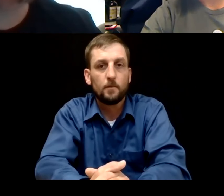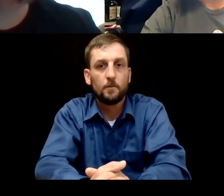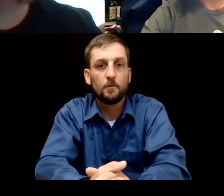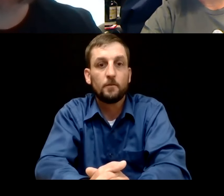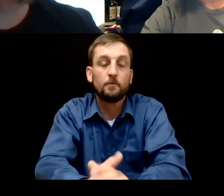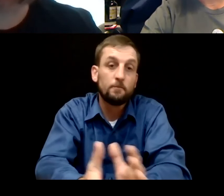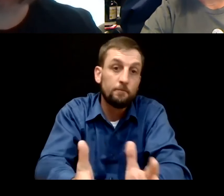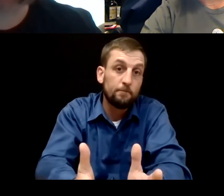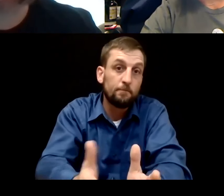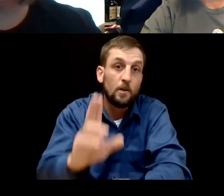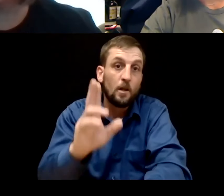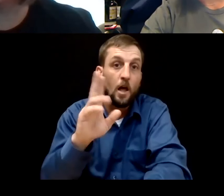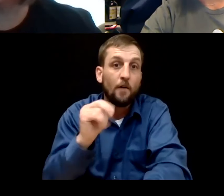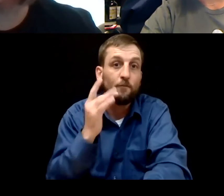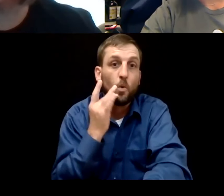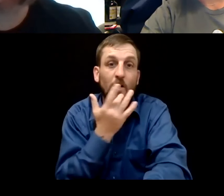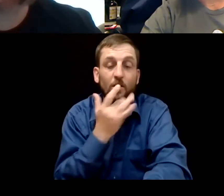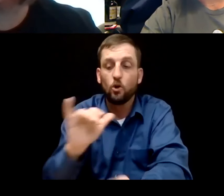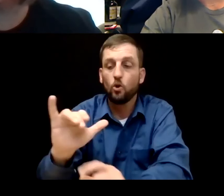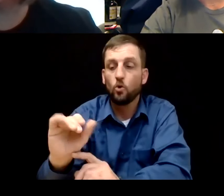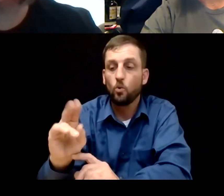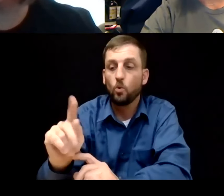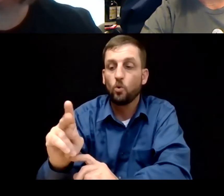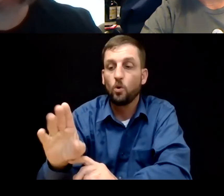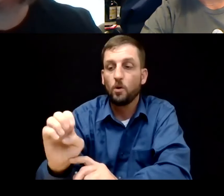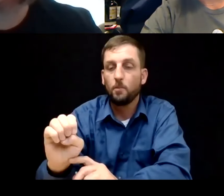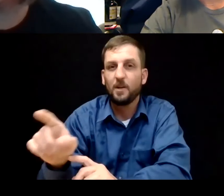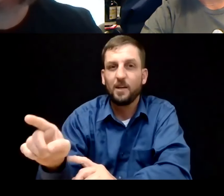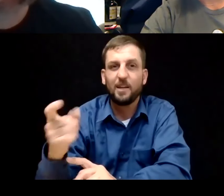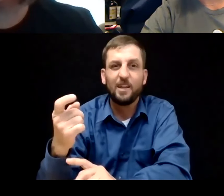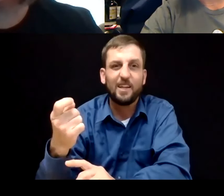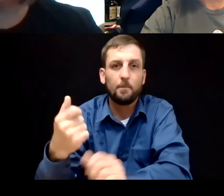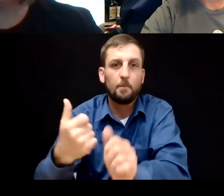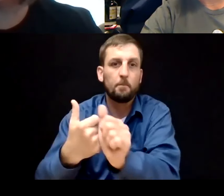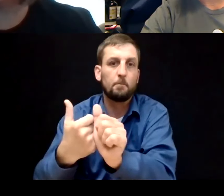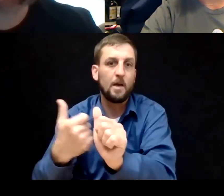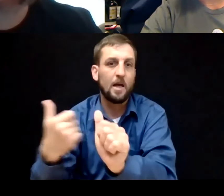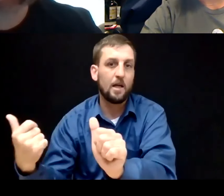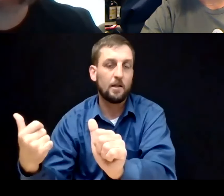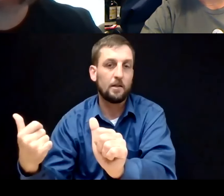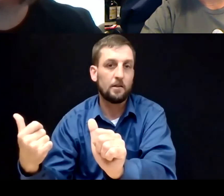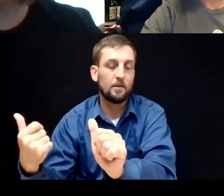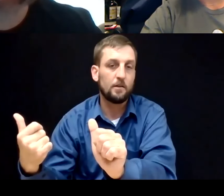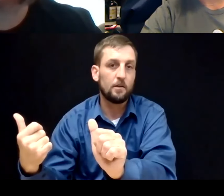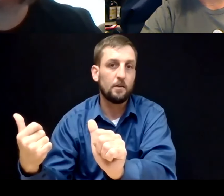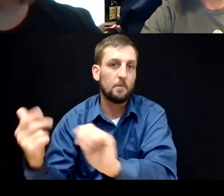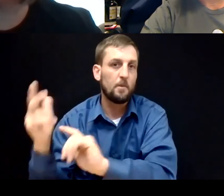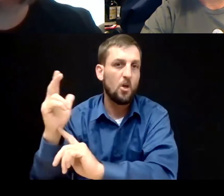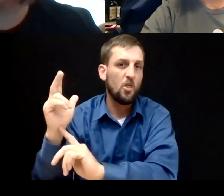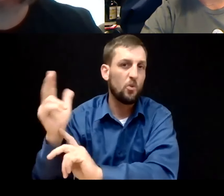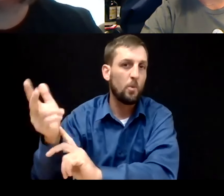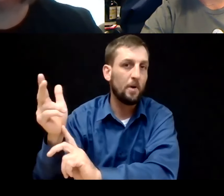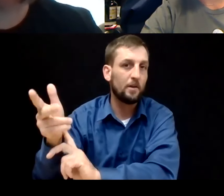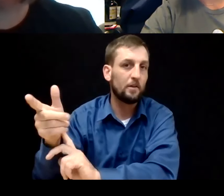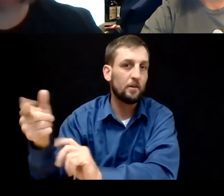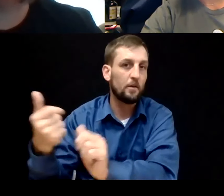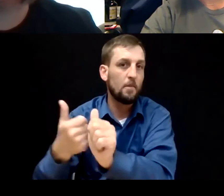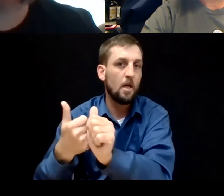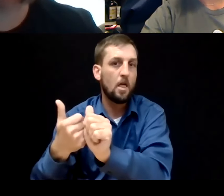Unfortunately, YouTube is a little bit behind, so they probably won't hear you for another 3 minutes.